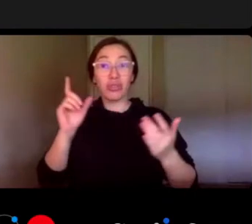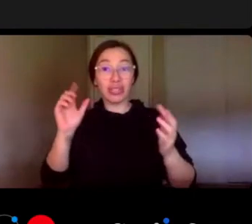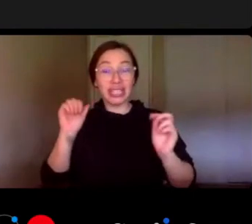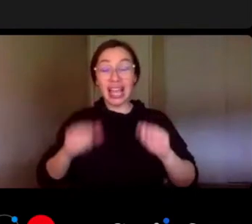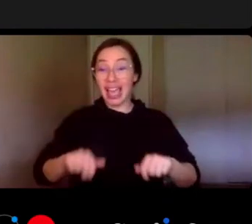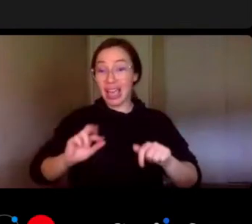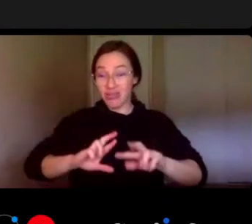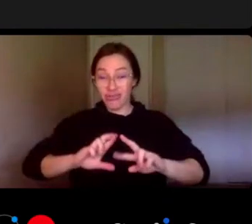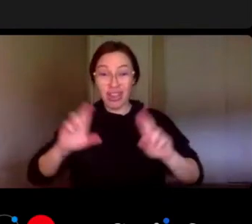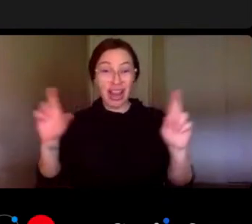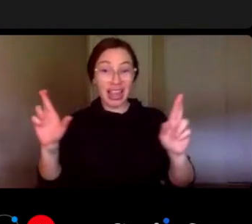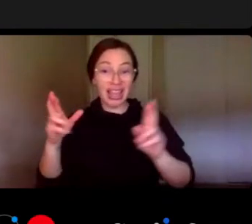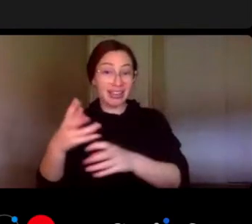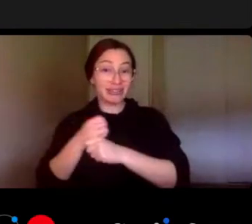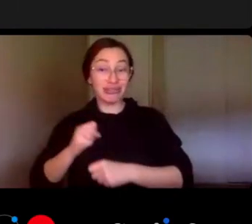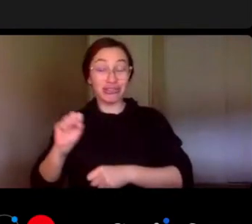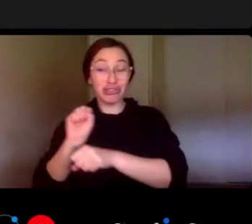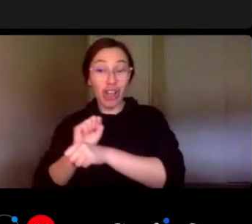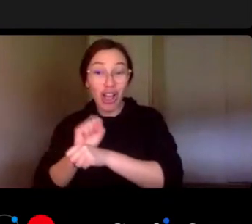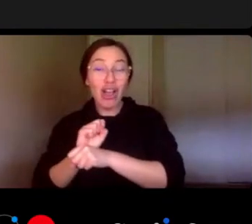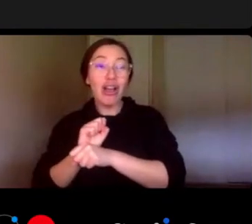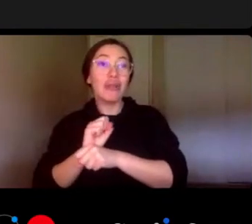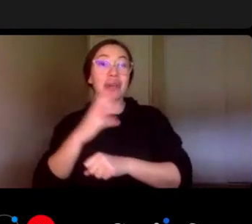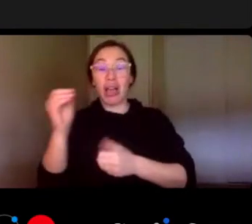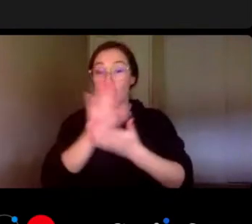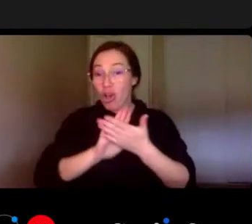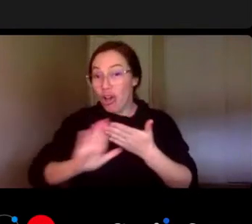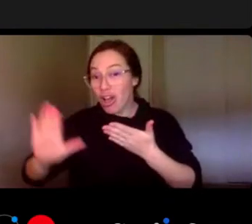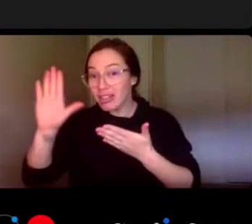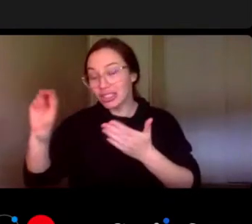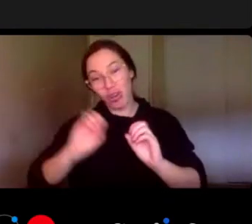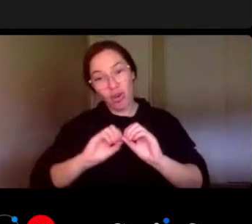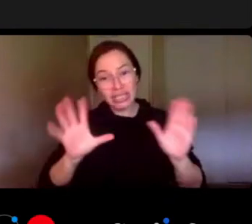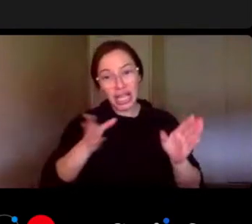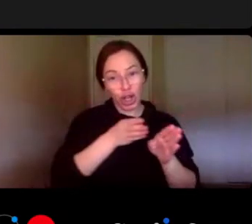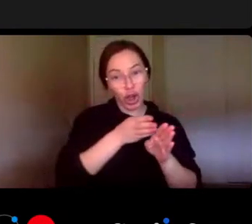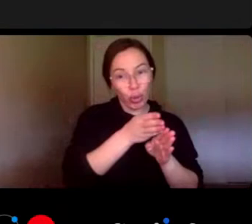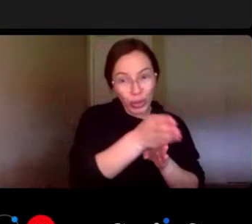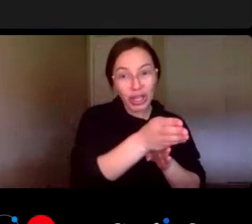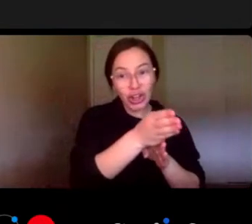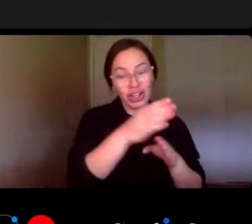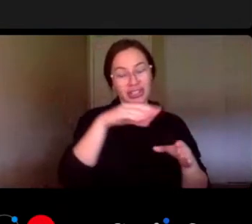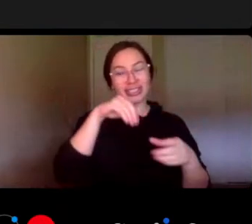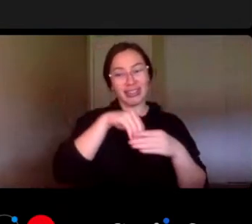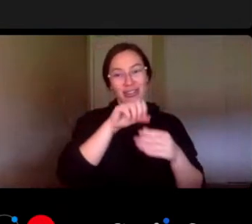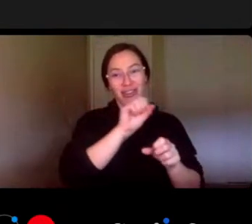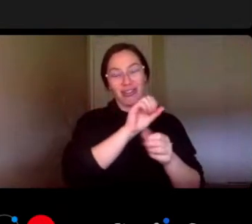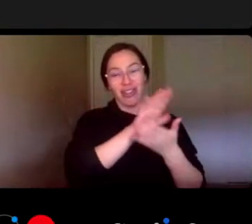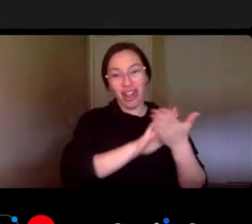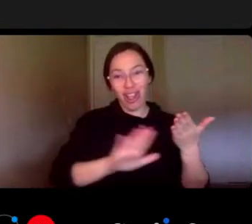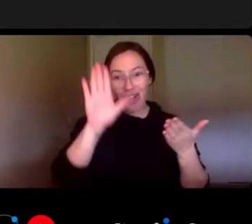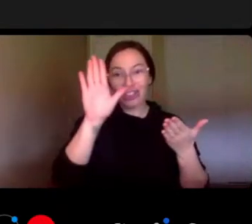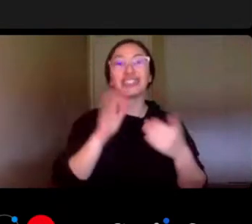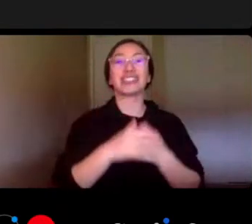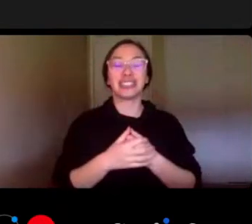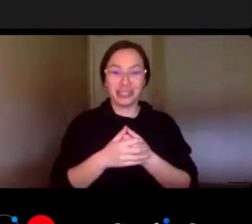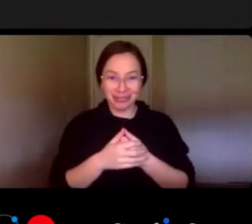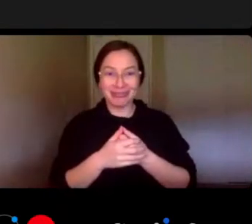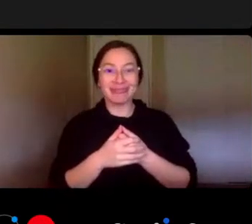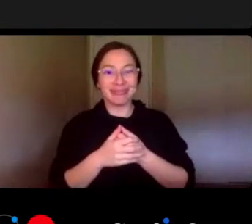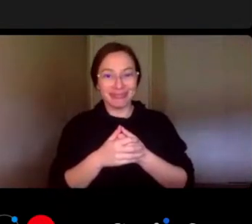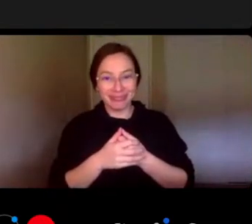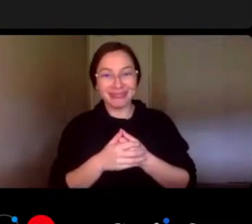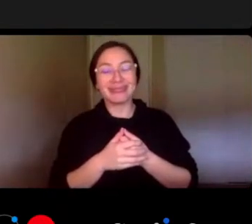go get a job, go to college, but obviously career and college. College and career